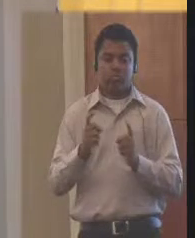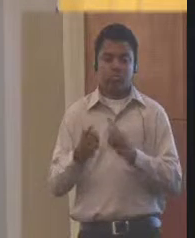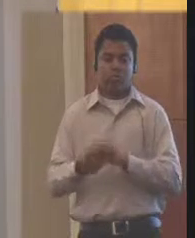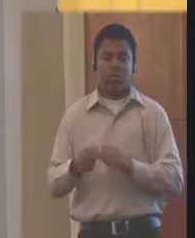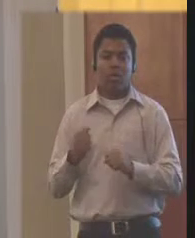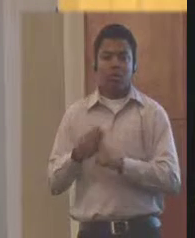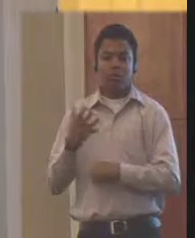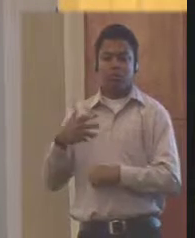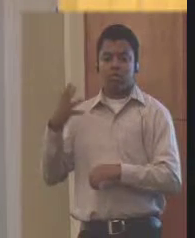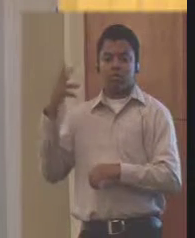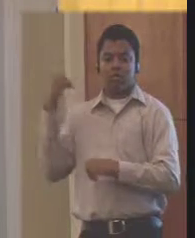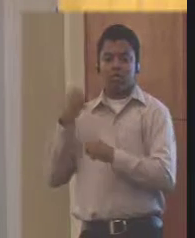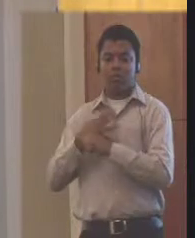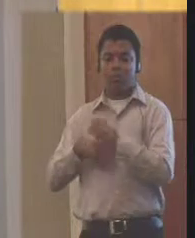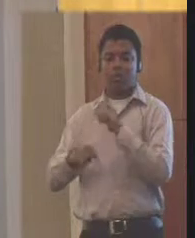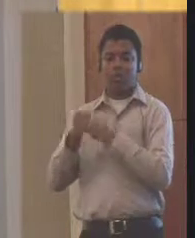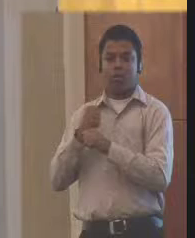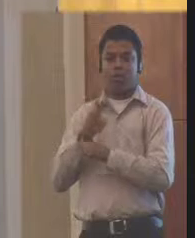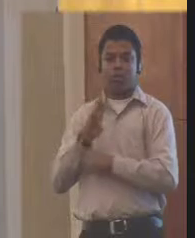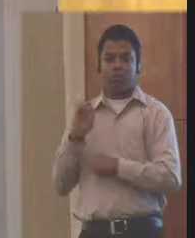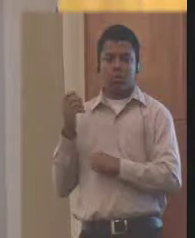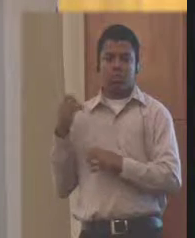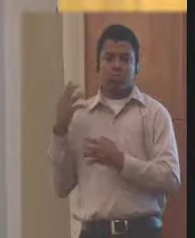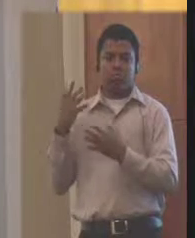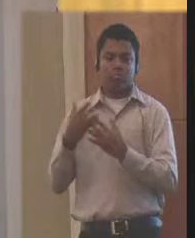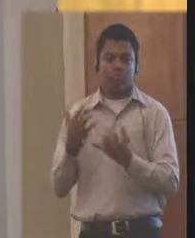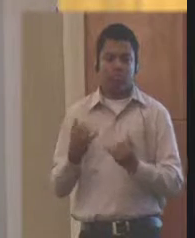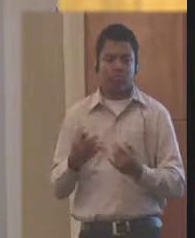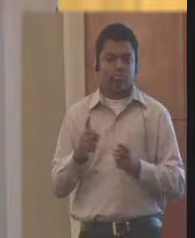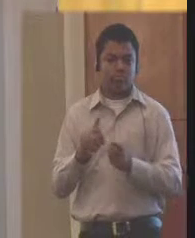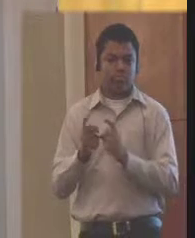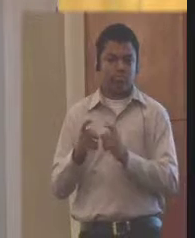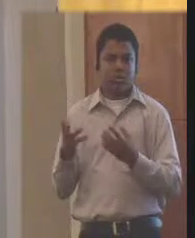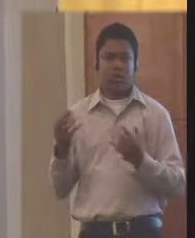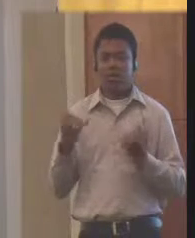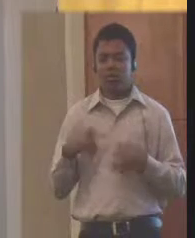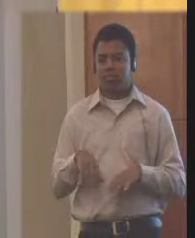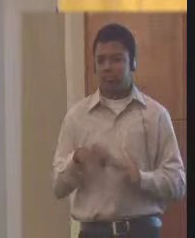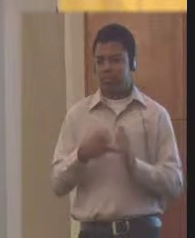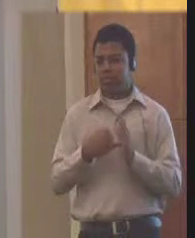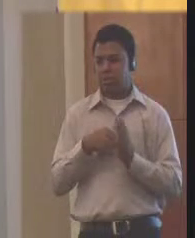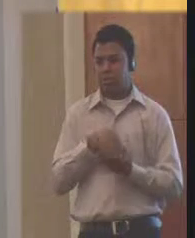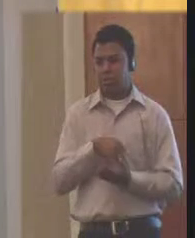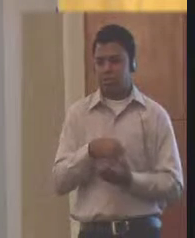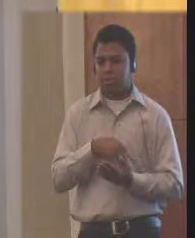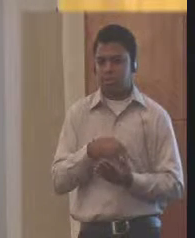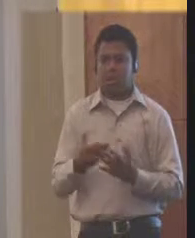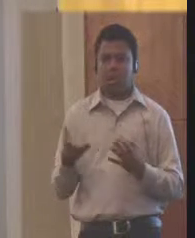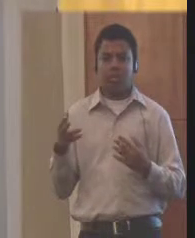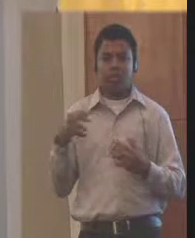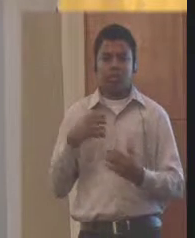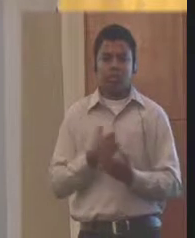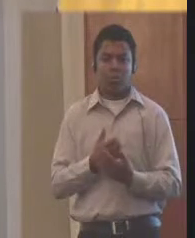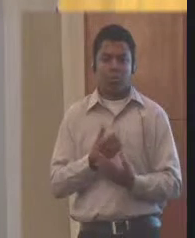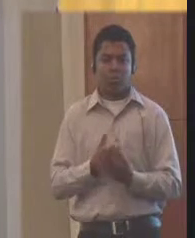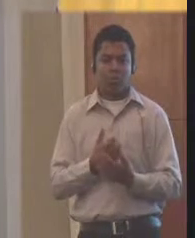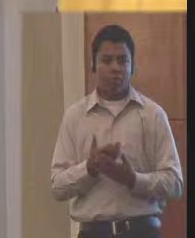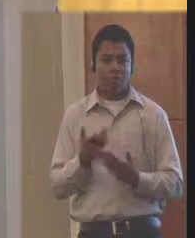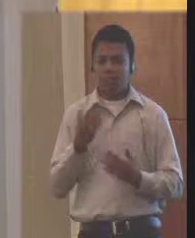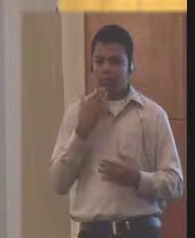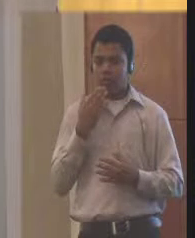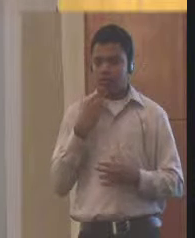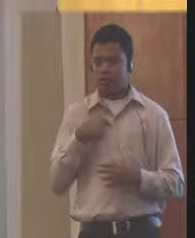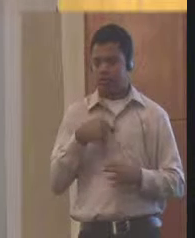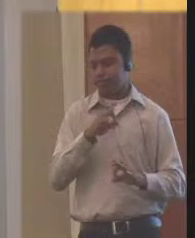vulnerability. Today I'm going to focus more on economic vulnerability. We live in networked societies, and